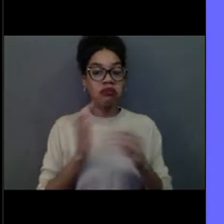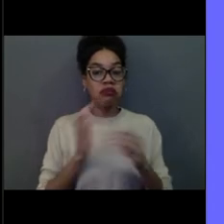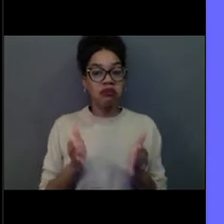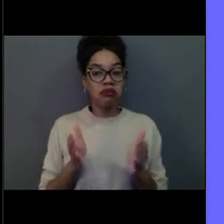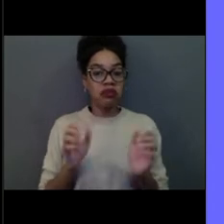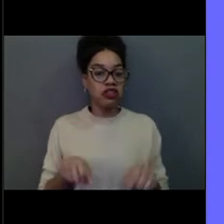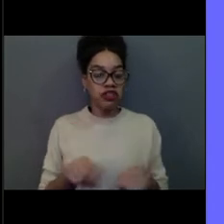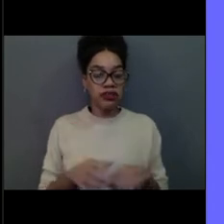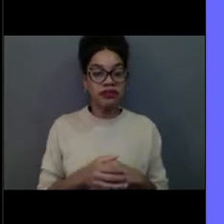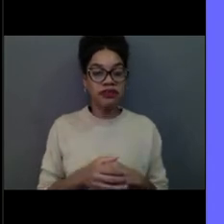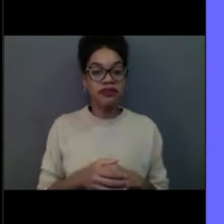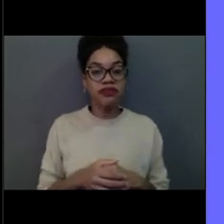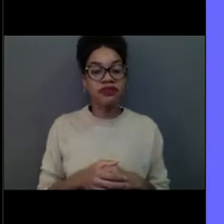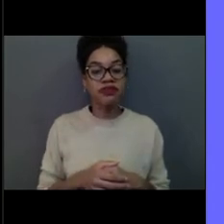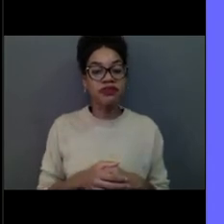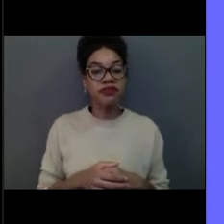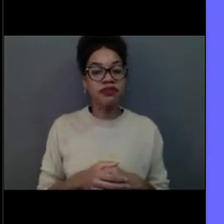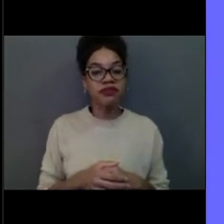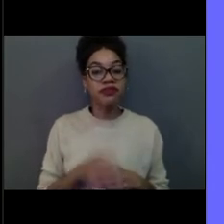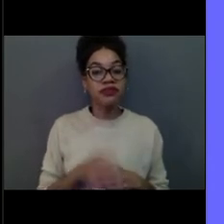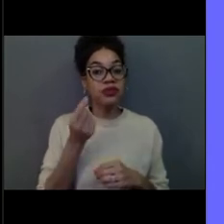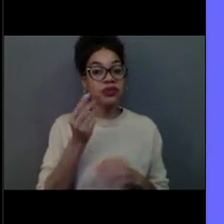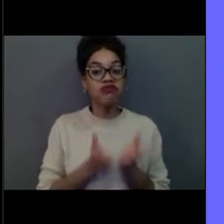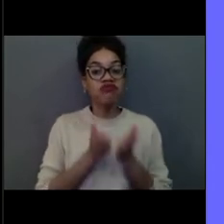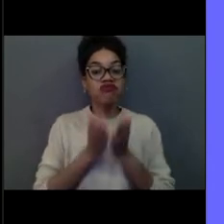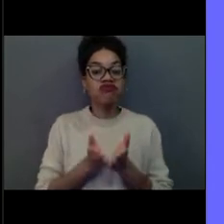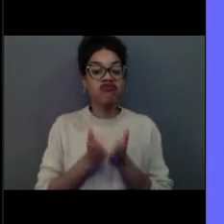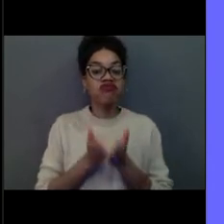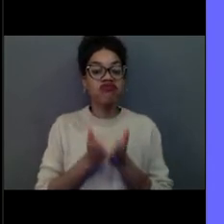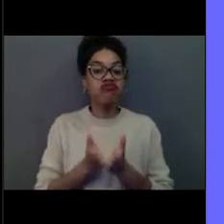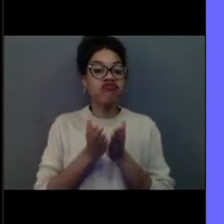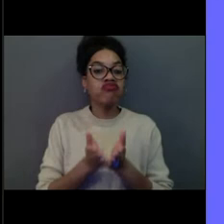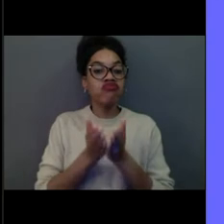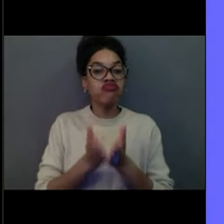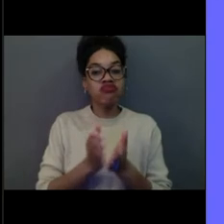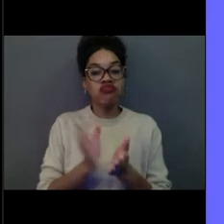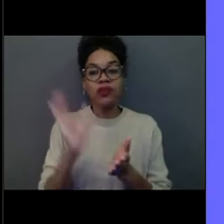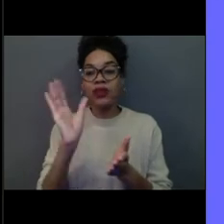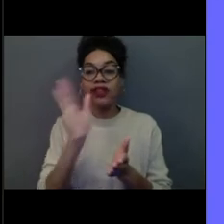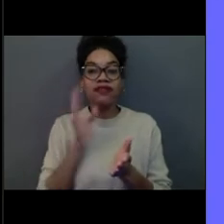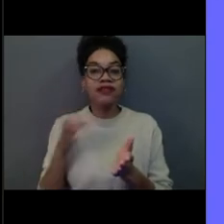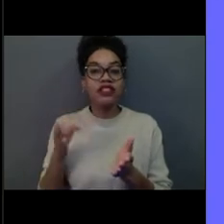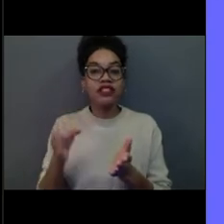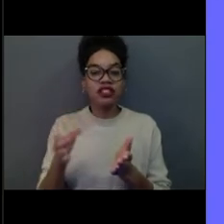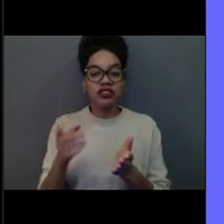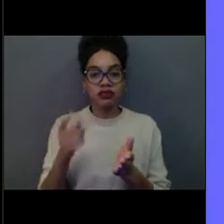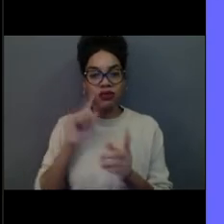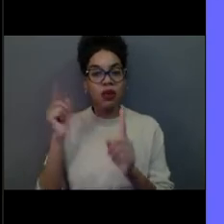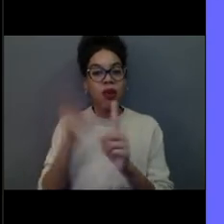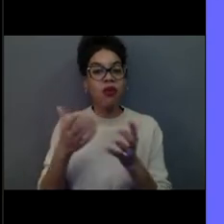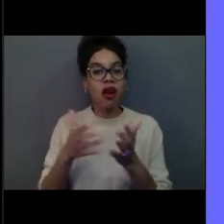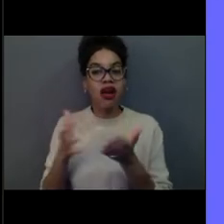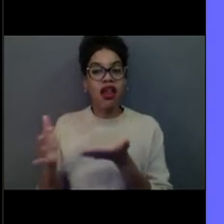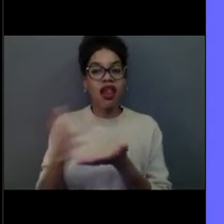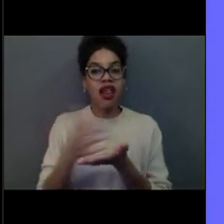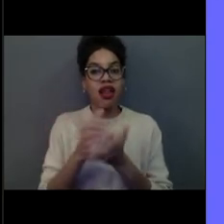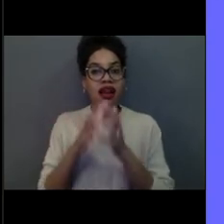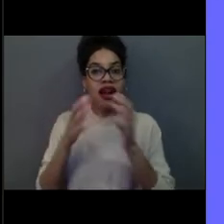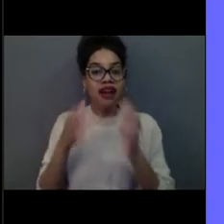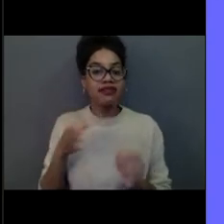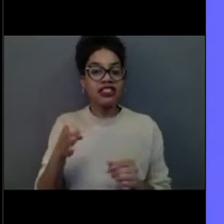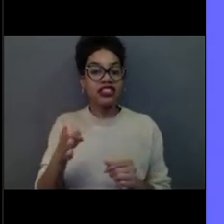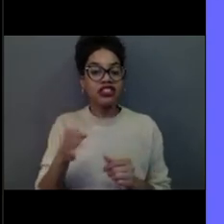shows. And they head out on the open water, hopefully trying to bring home large quantities of fish or other fishery products